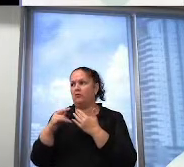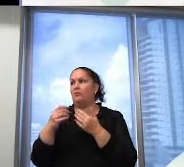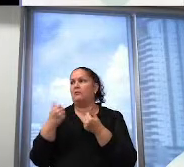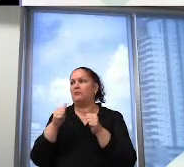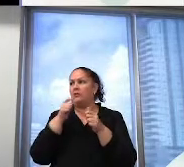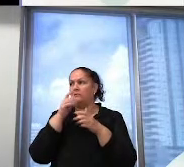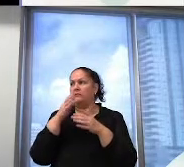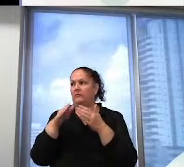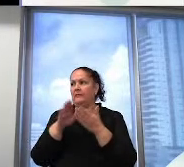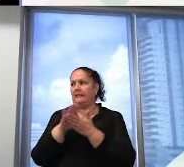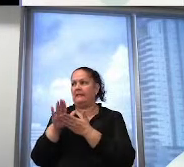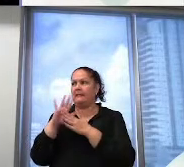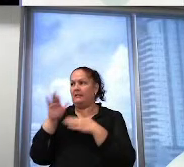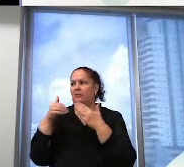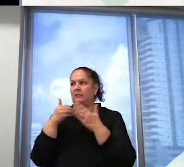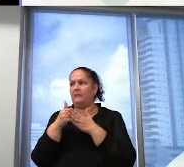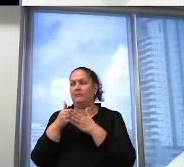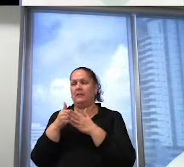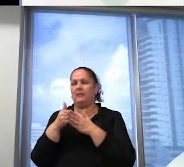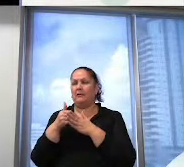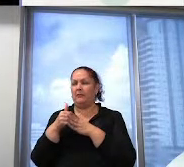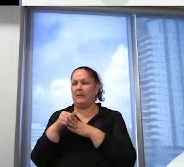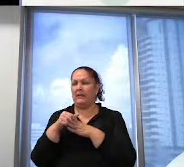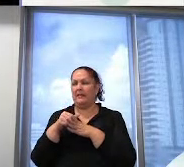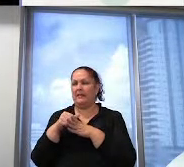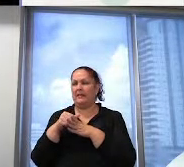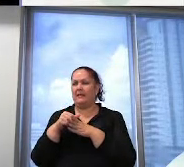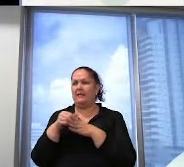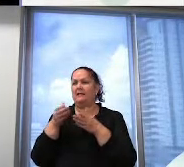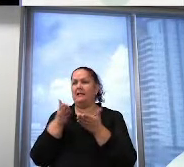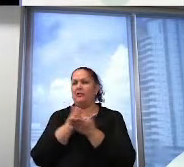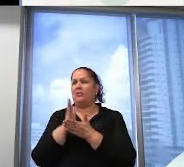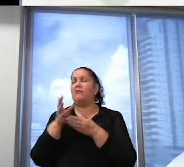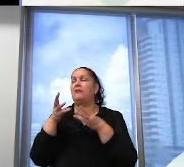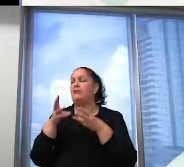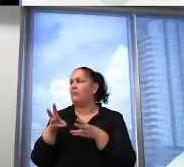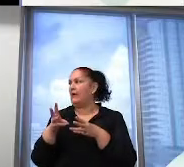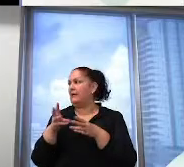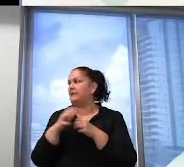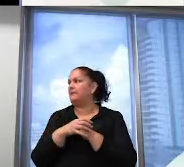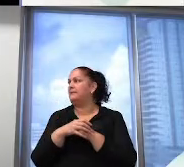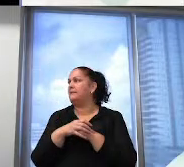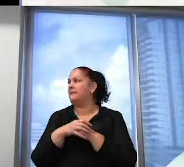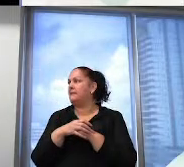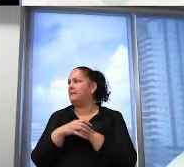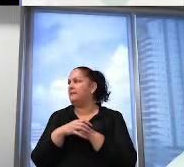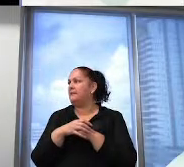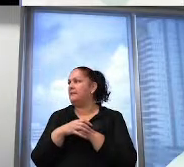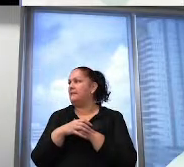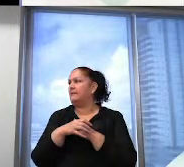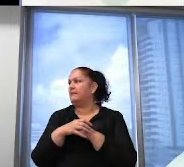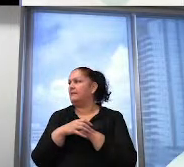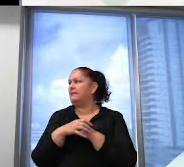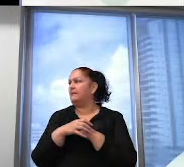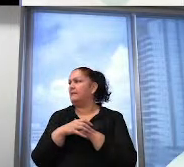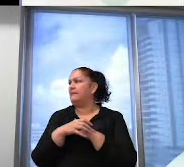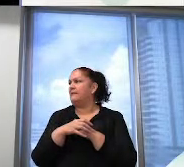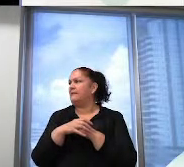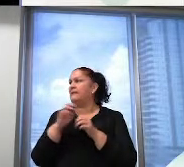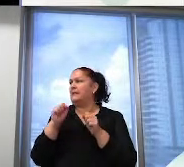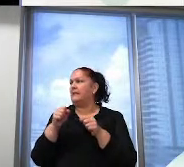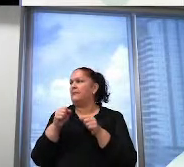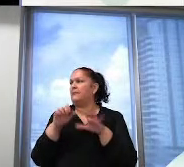The intent is to complete a clearing on the entire right-of-way to what we'll call industry standards in